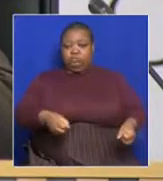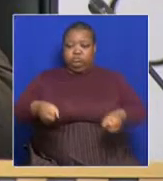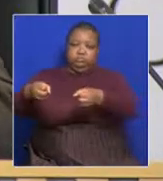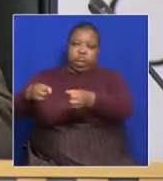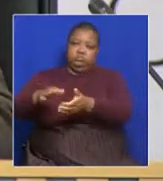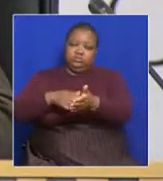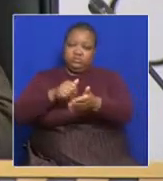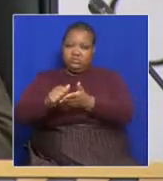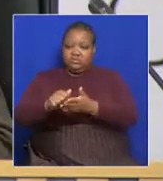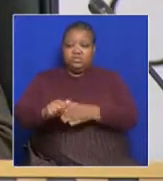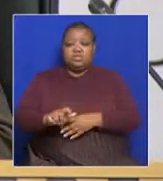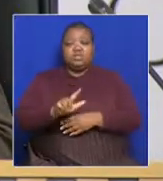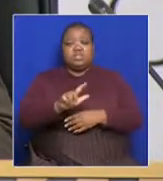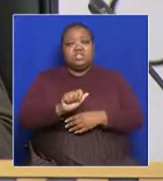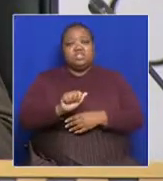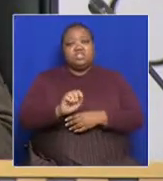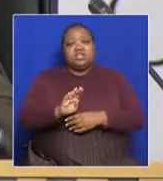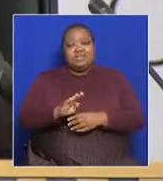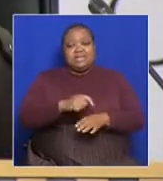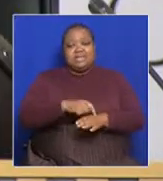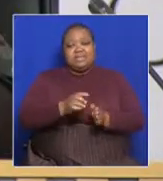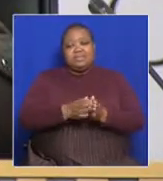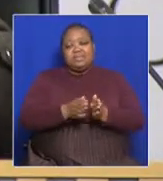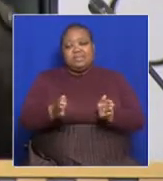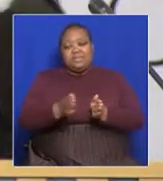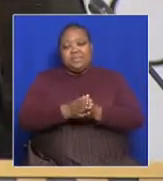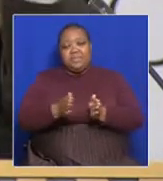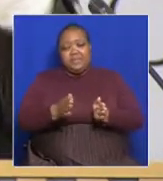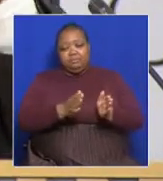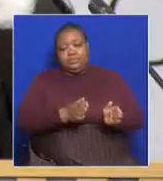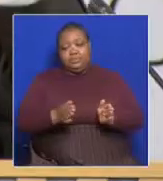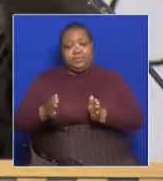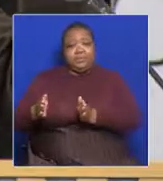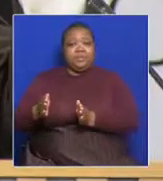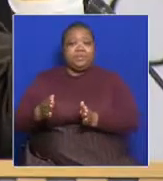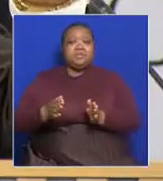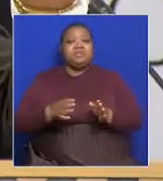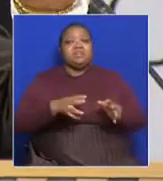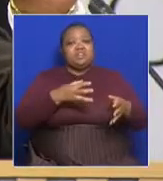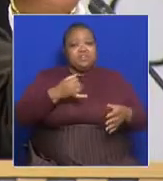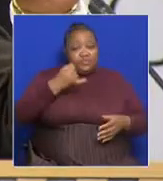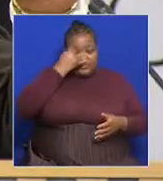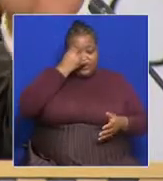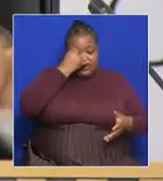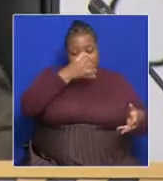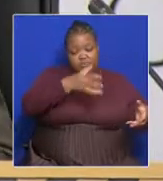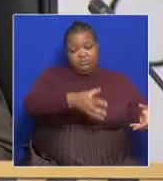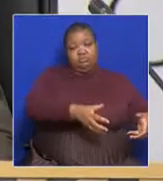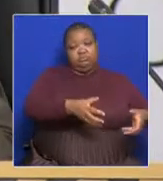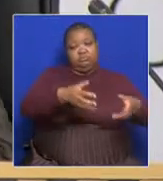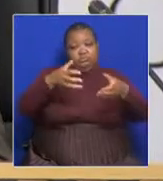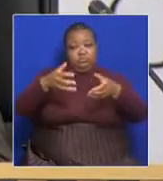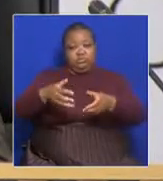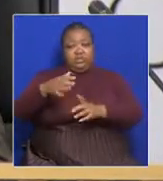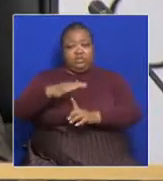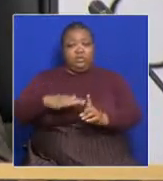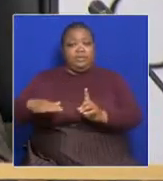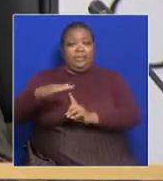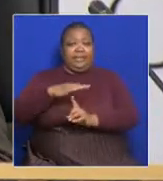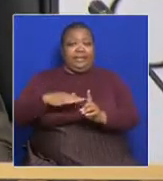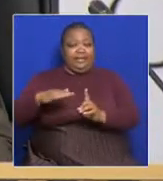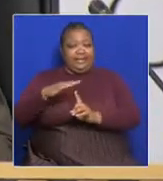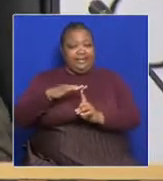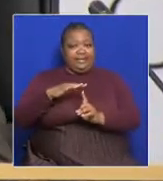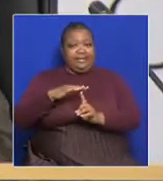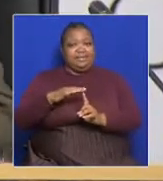certain periods or intervals that they take drugs for destruction to a certain, I won't disclose the location, but there's an incinerator there.